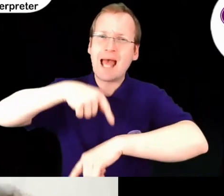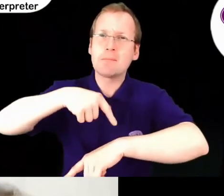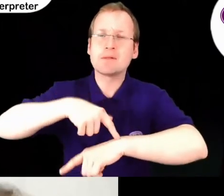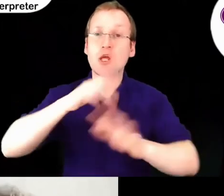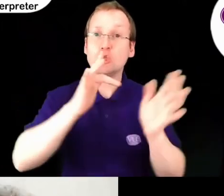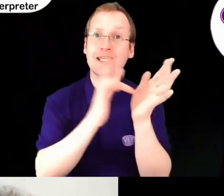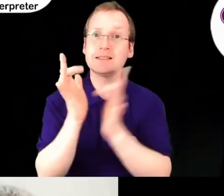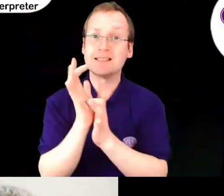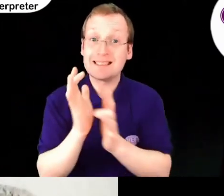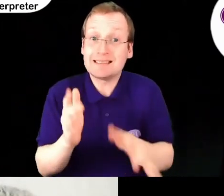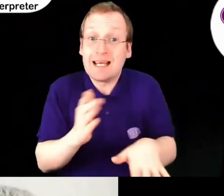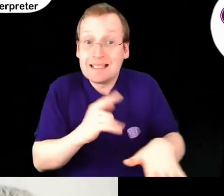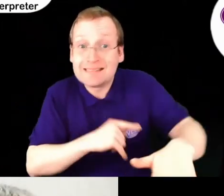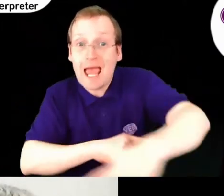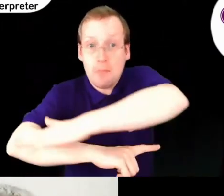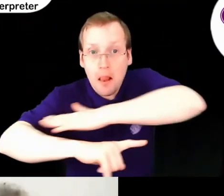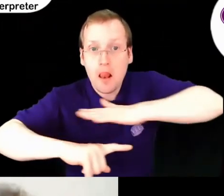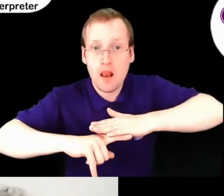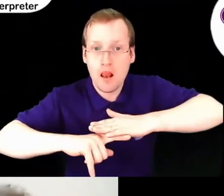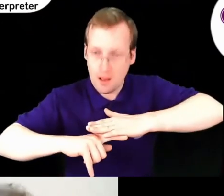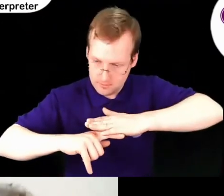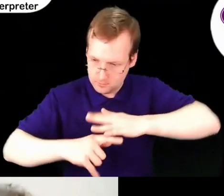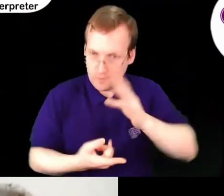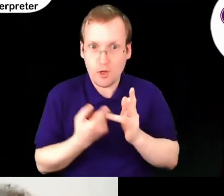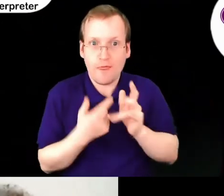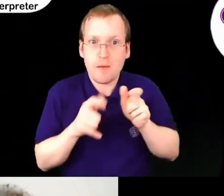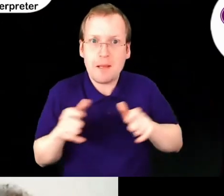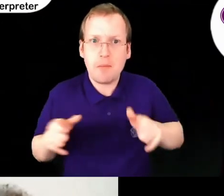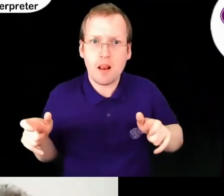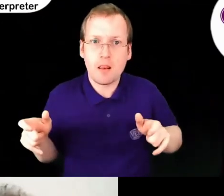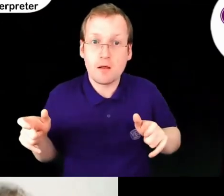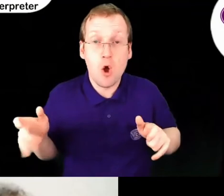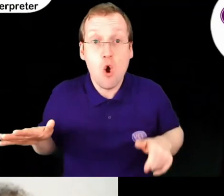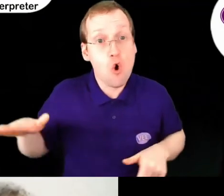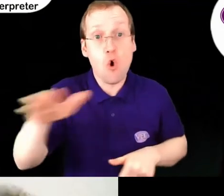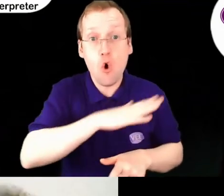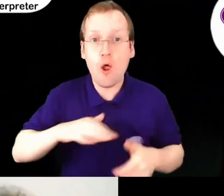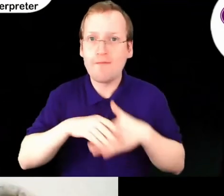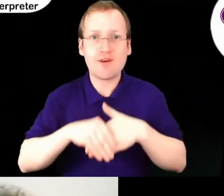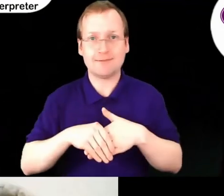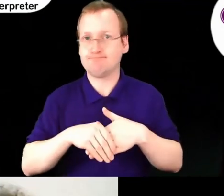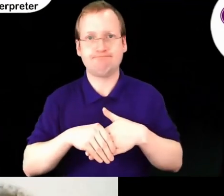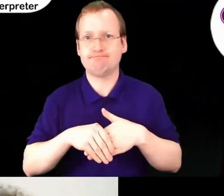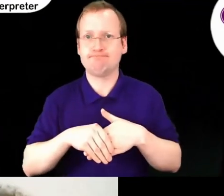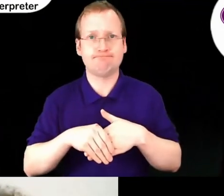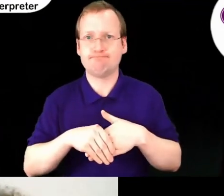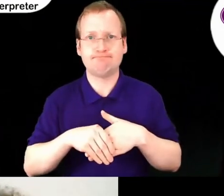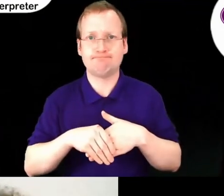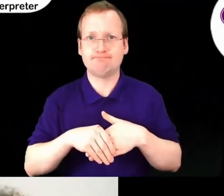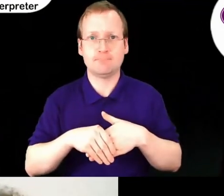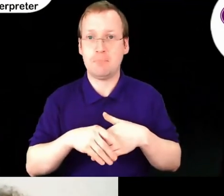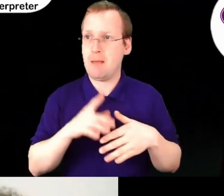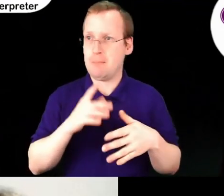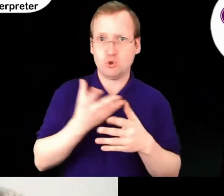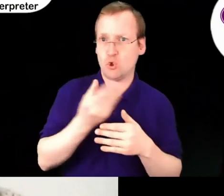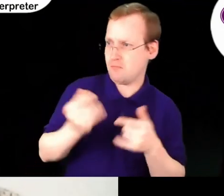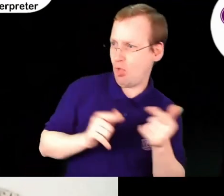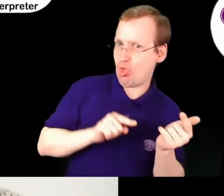at table with other people, and they're not always his friends. Some are even hostile towards him.